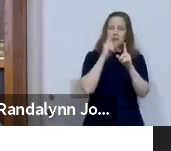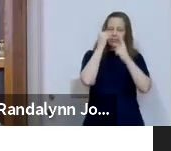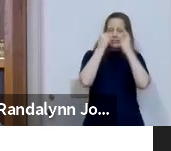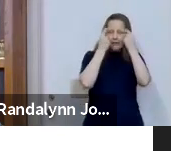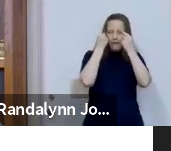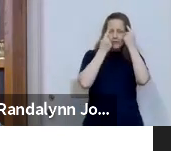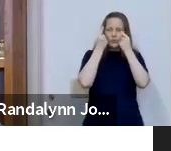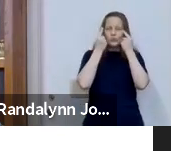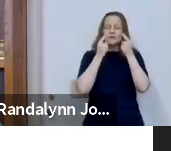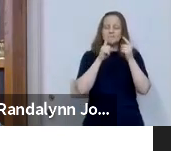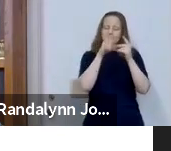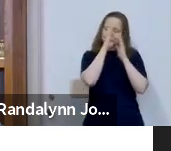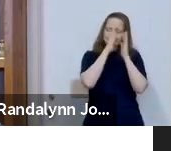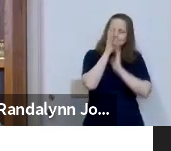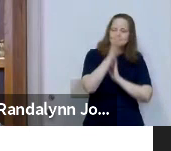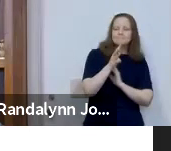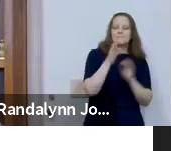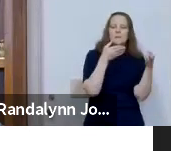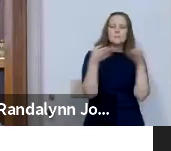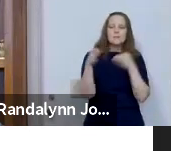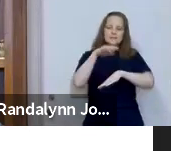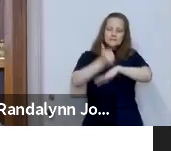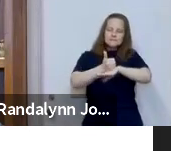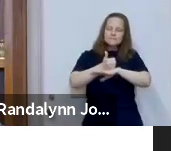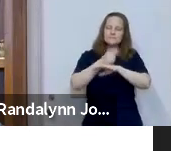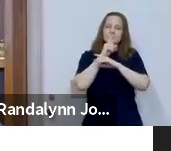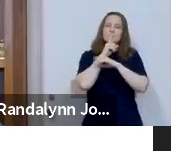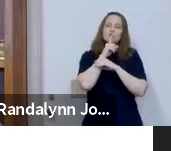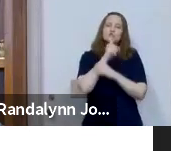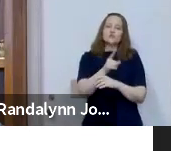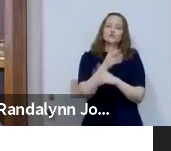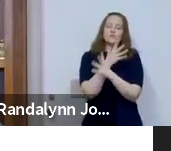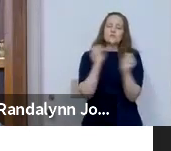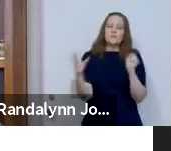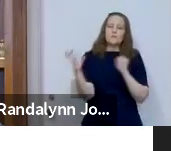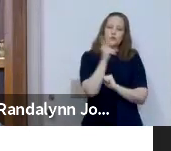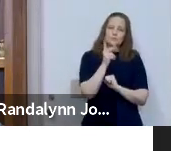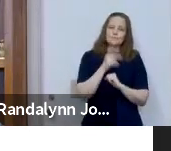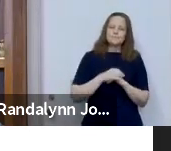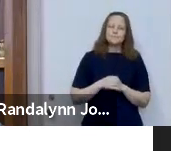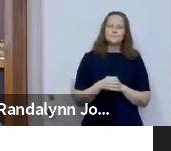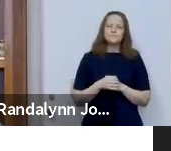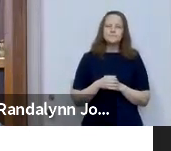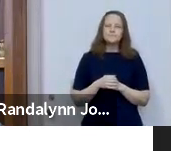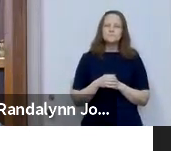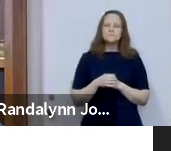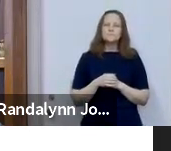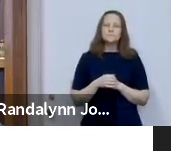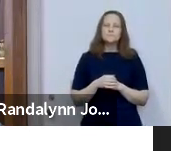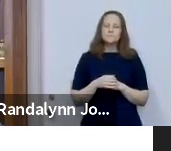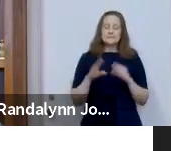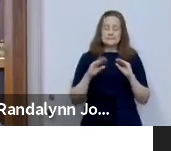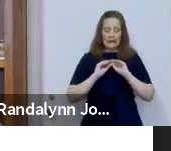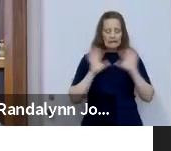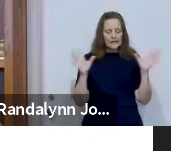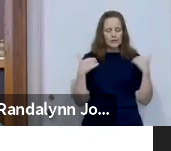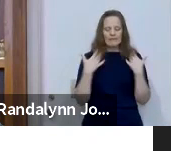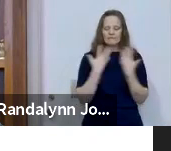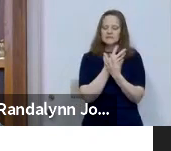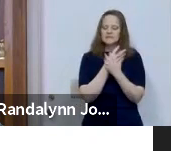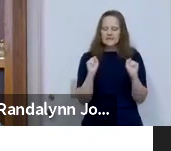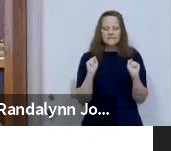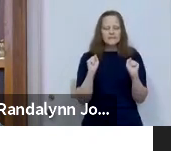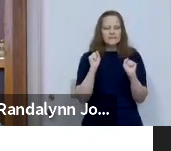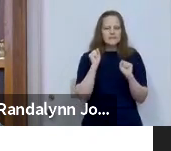developing the plans that they've put together to ensure a safe return. It's very clear to us that they have safety in the forefront of